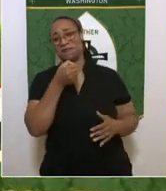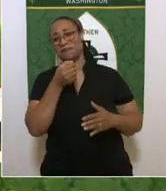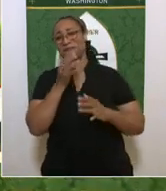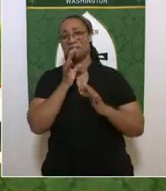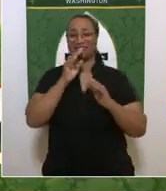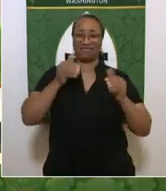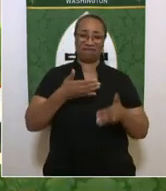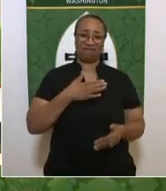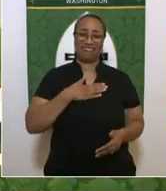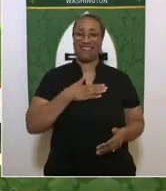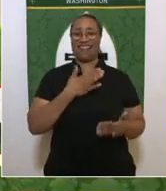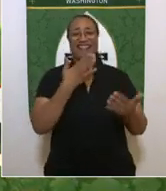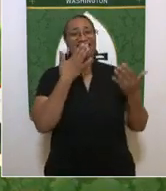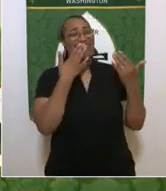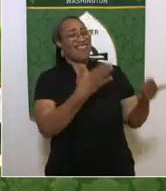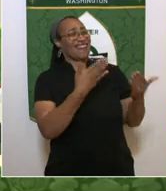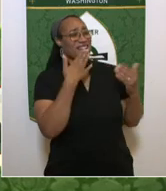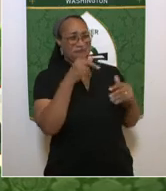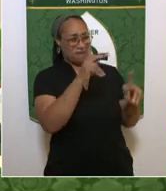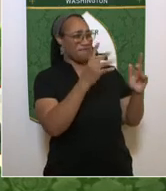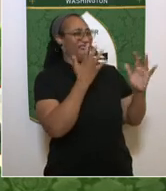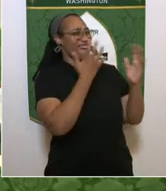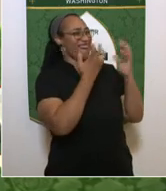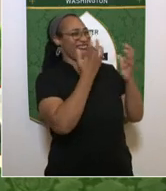It's great to be here with you.